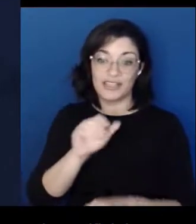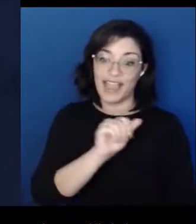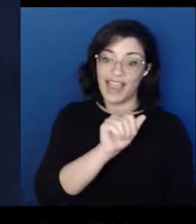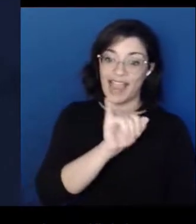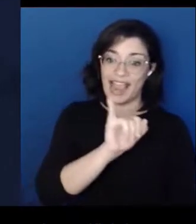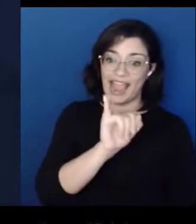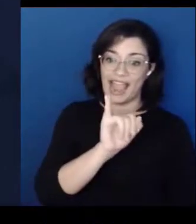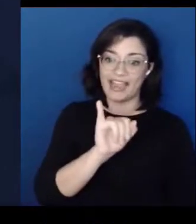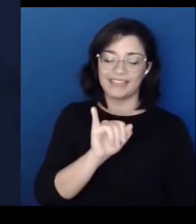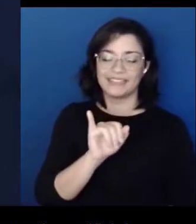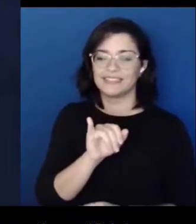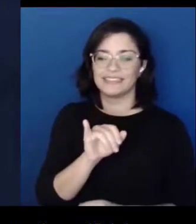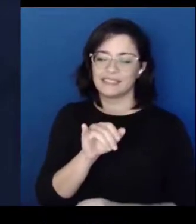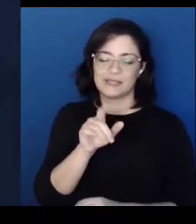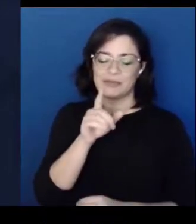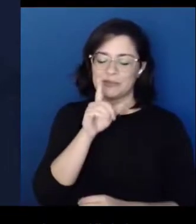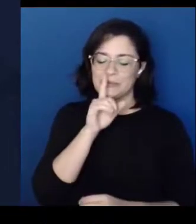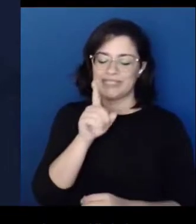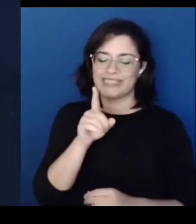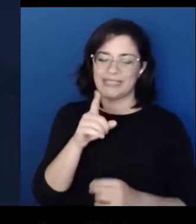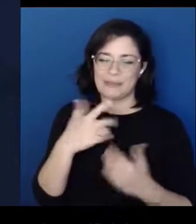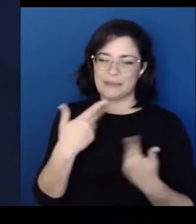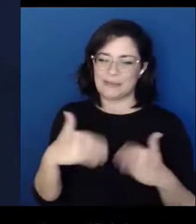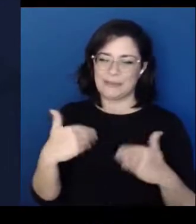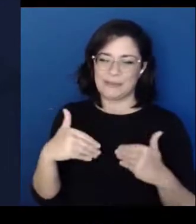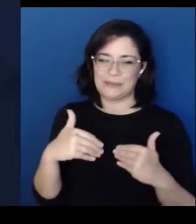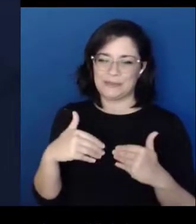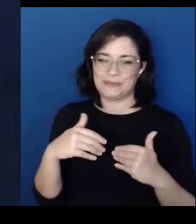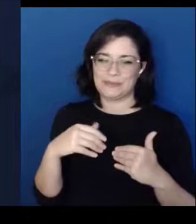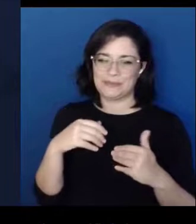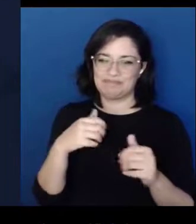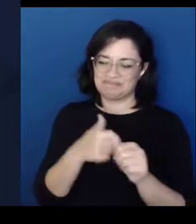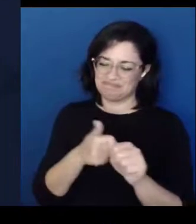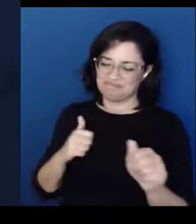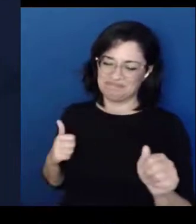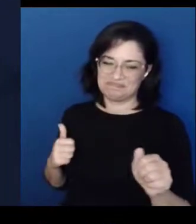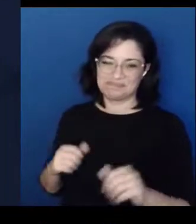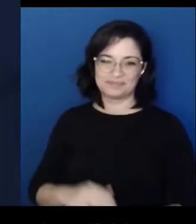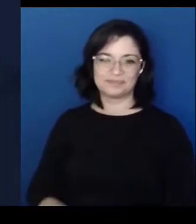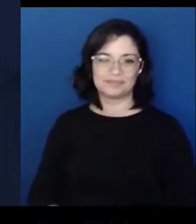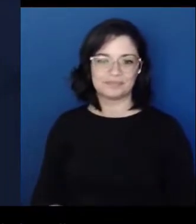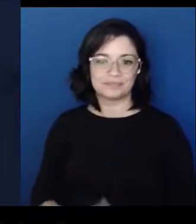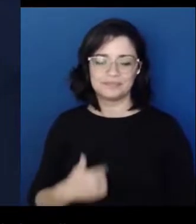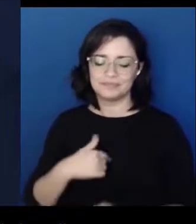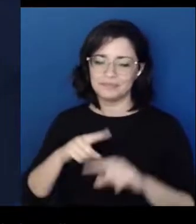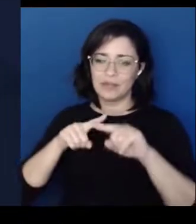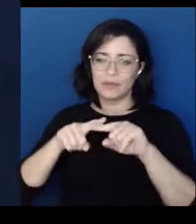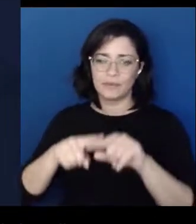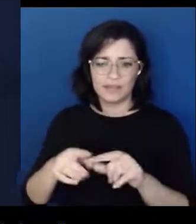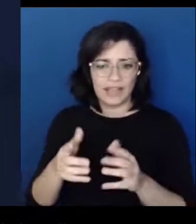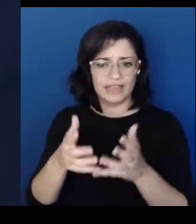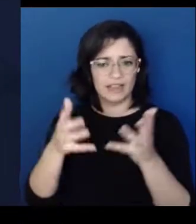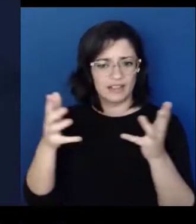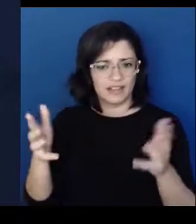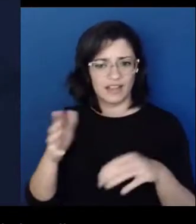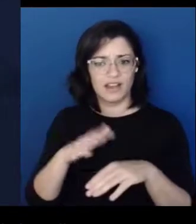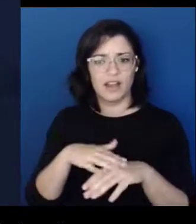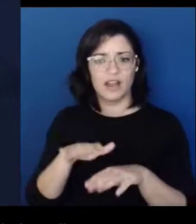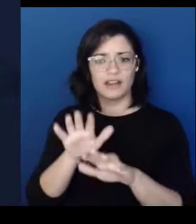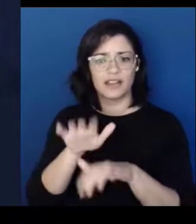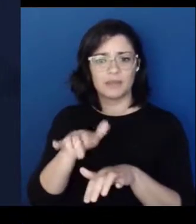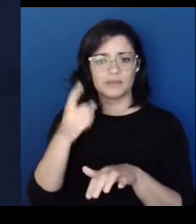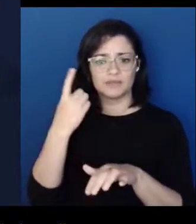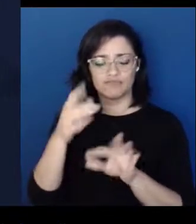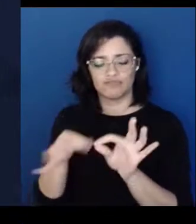way to go, actually. I rely heavily on captioning for TV, which I admit I watch too much of. I